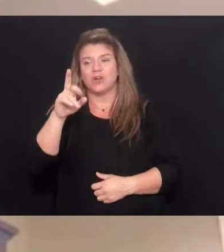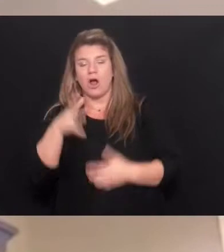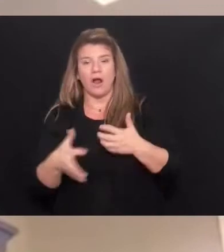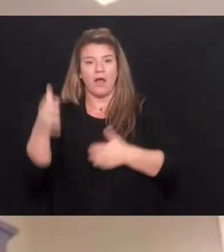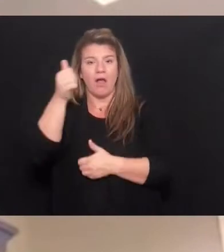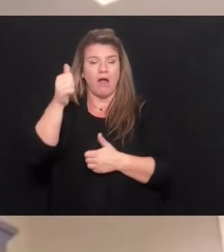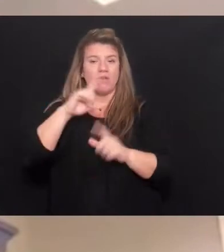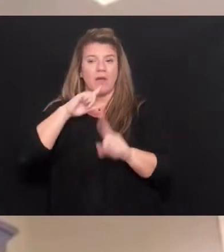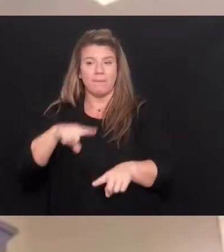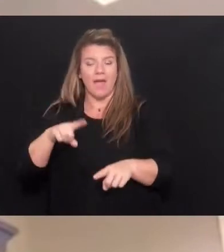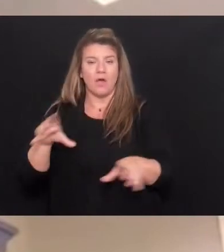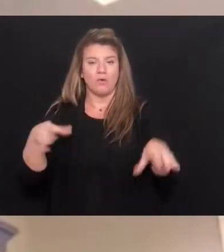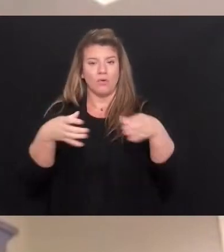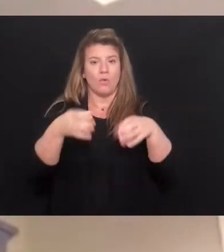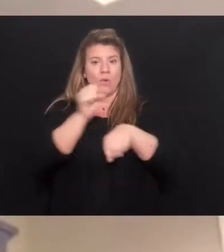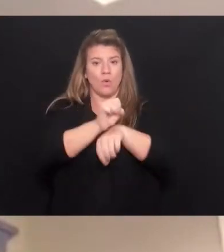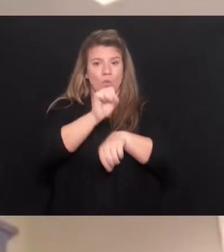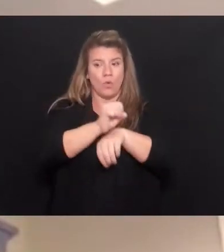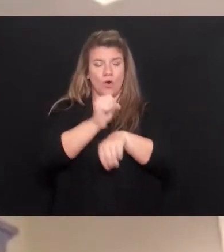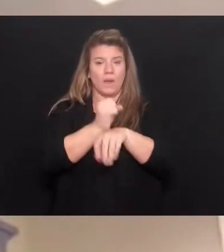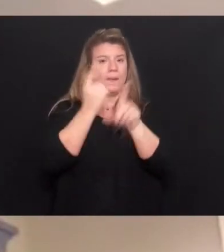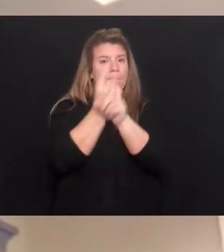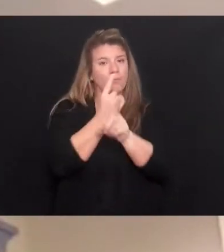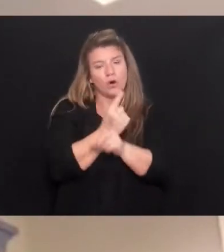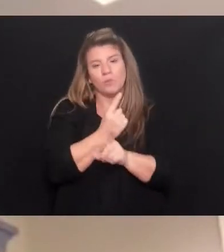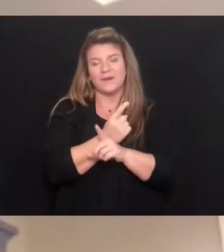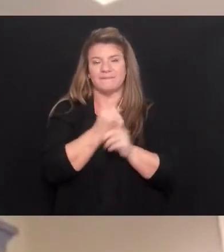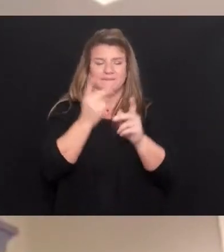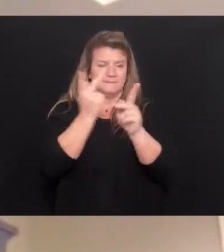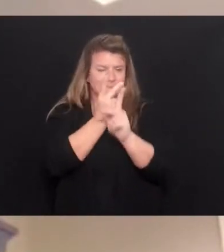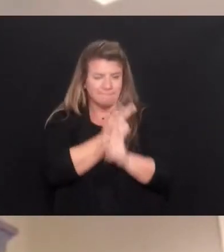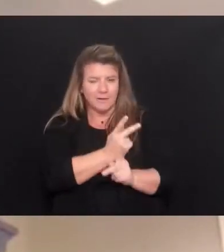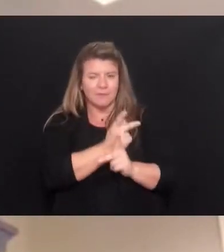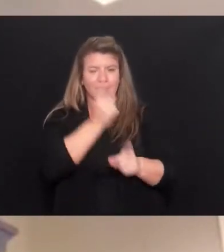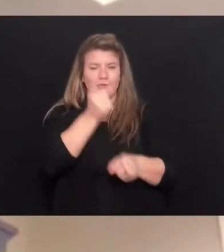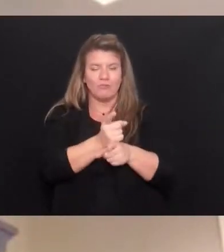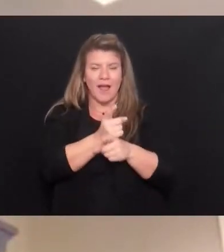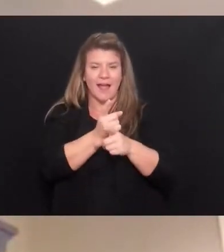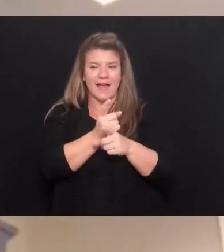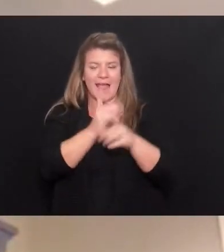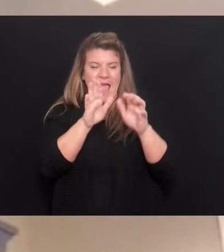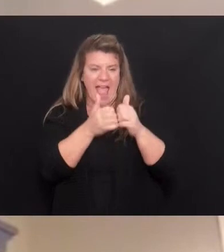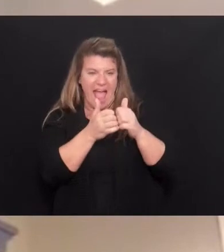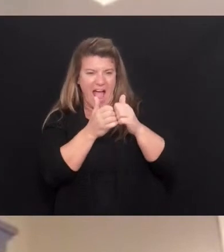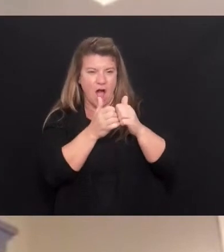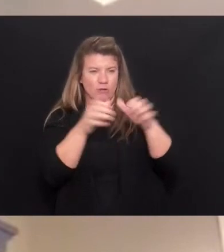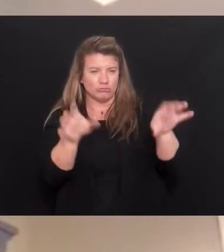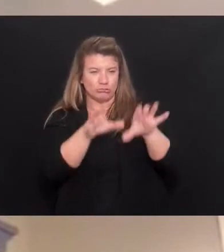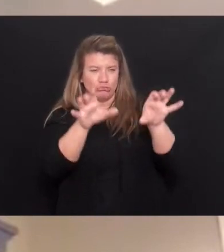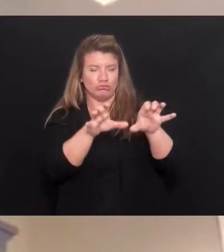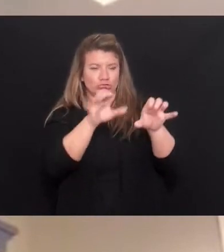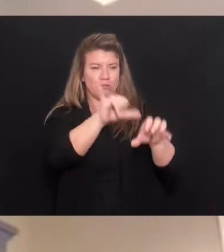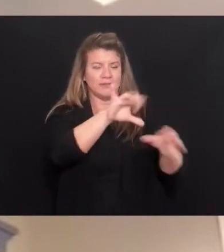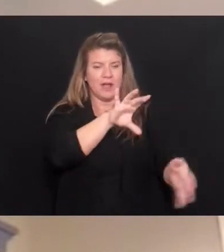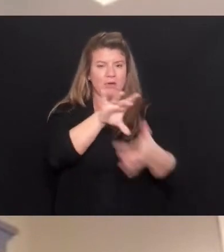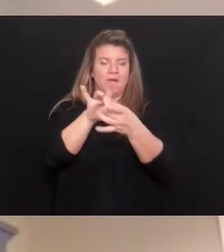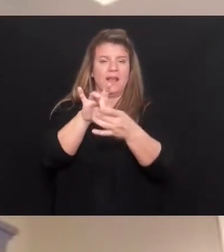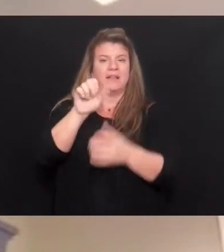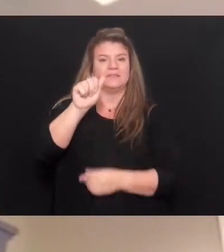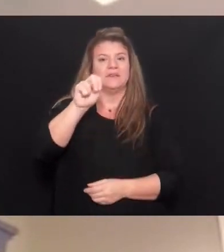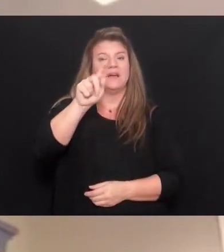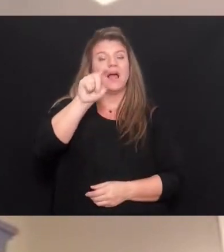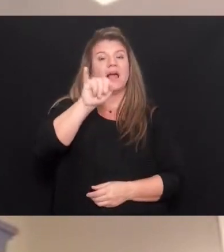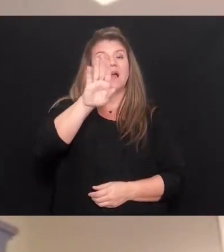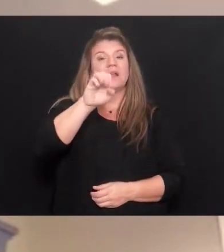been working the appropriate logistics pieces of what we need to do related to the antibody